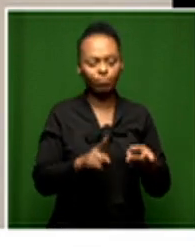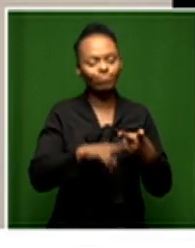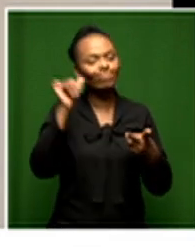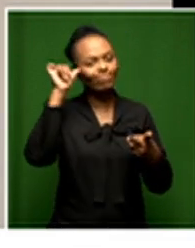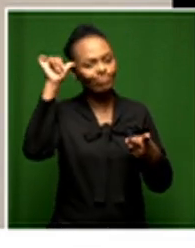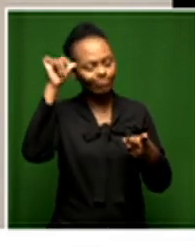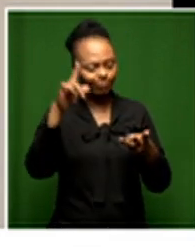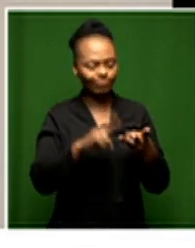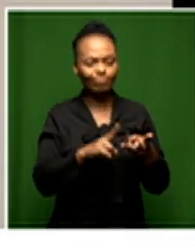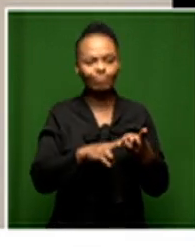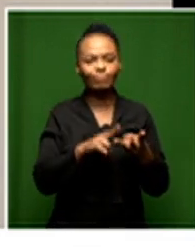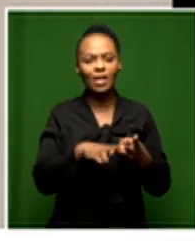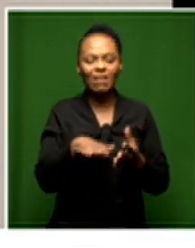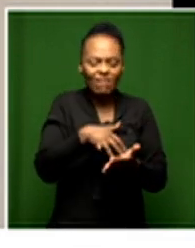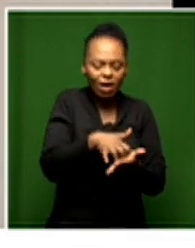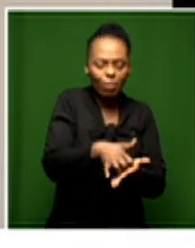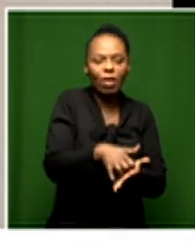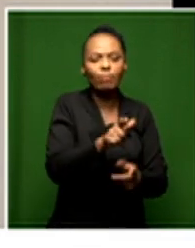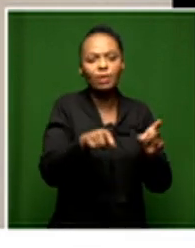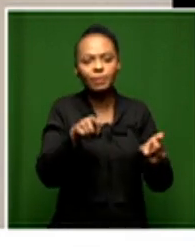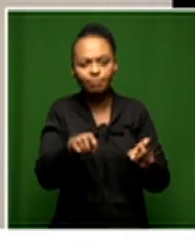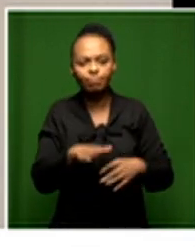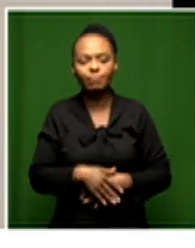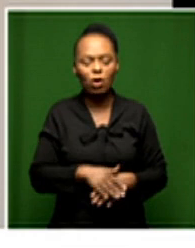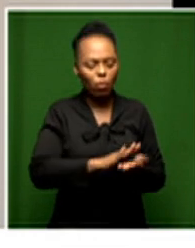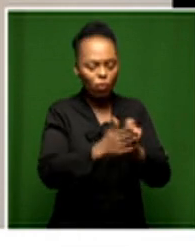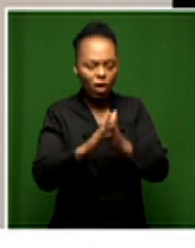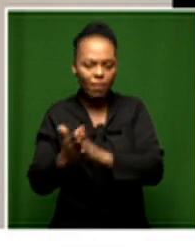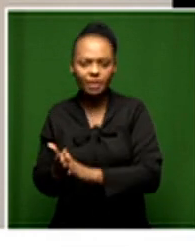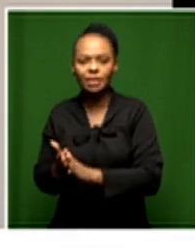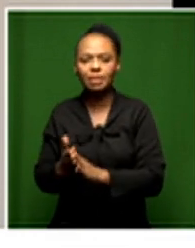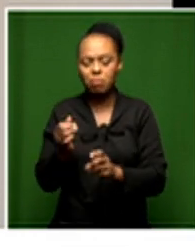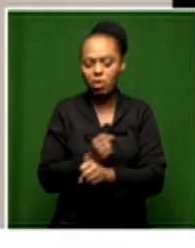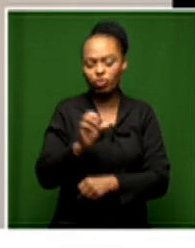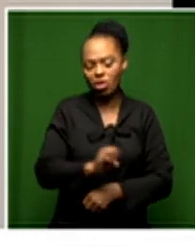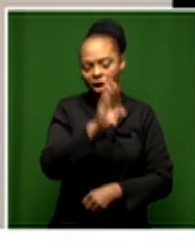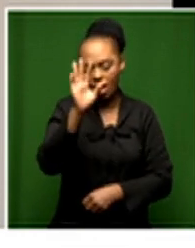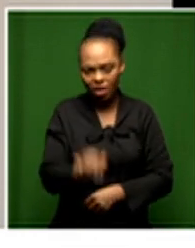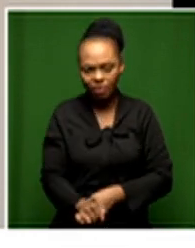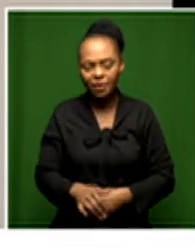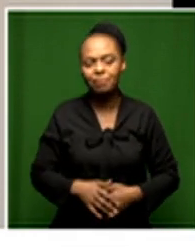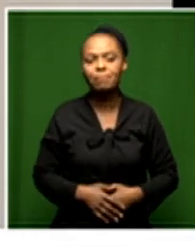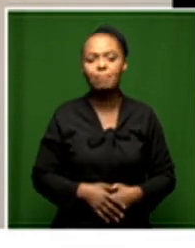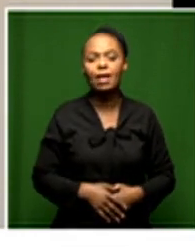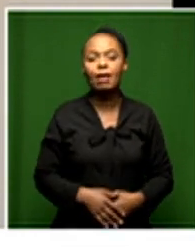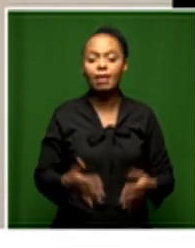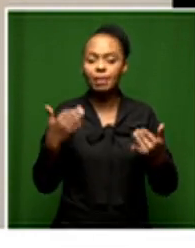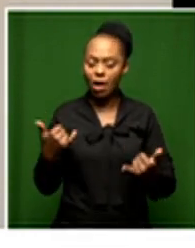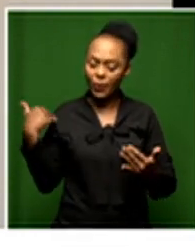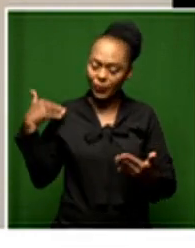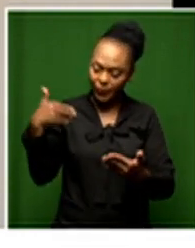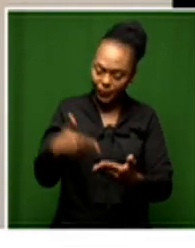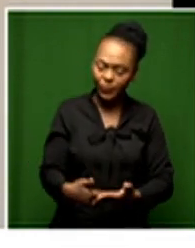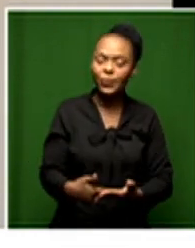the vulnerable people and communities, like in South Africa. So far, we've been